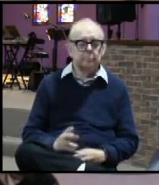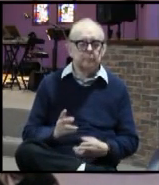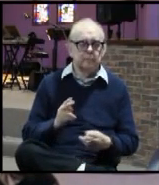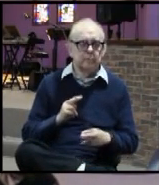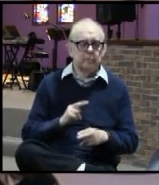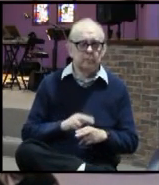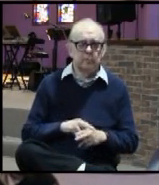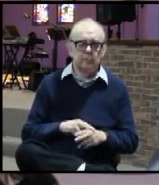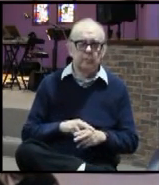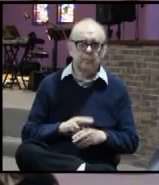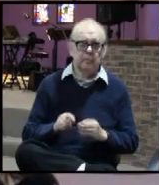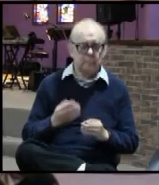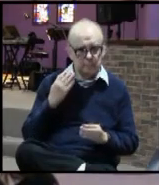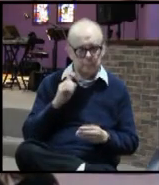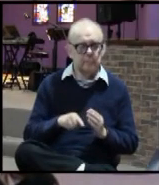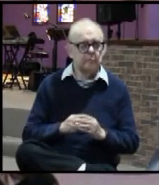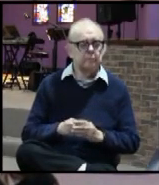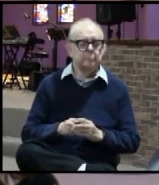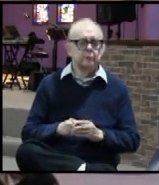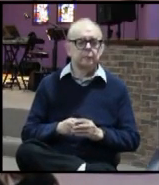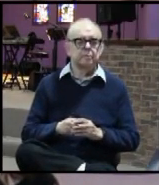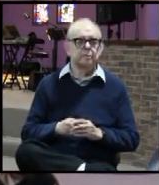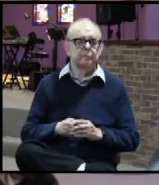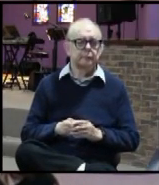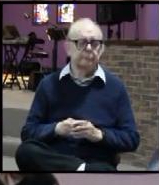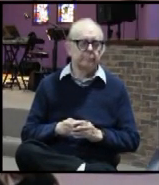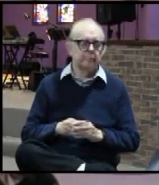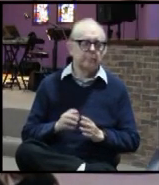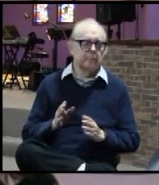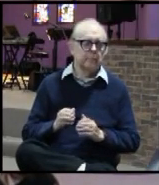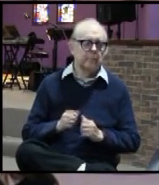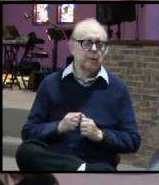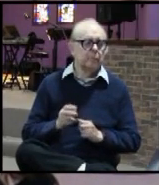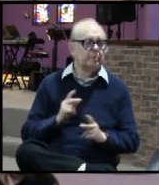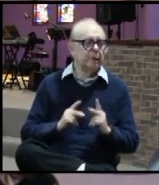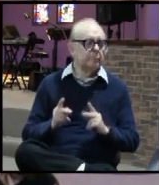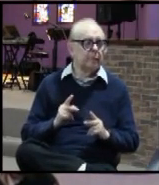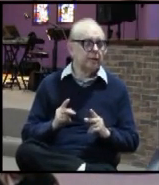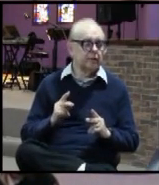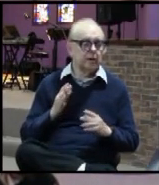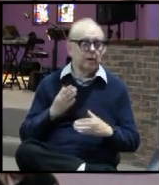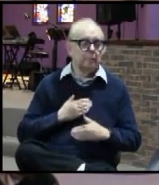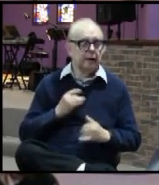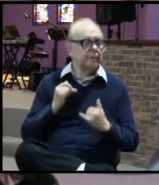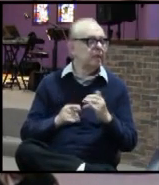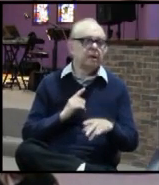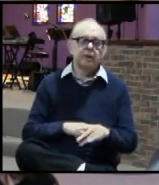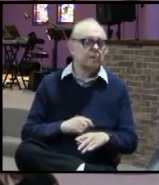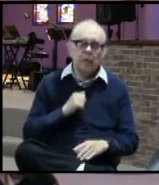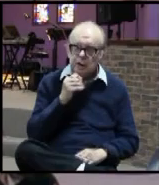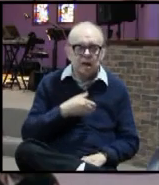are, I don't know about you, but I've been around when a lot of people are taking their last breath. They're not shouting.